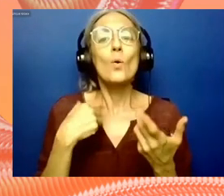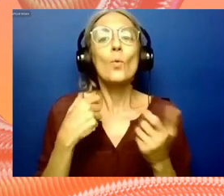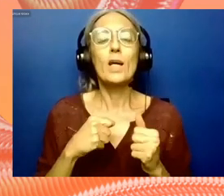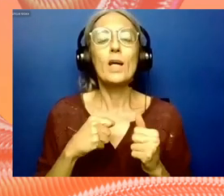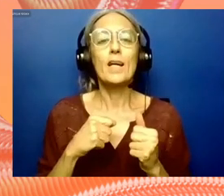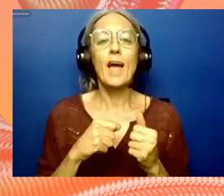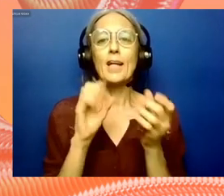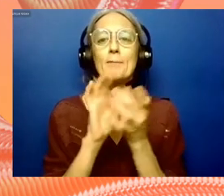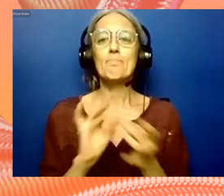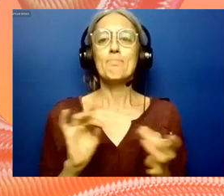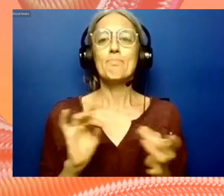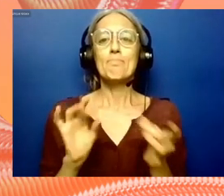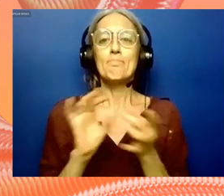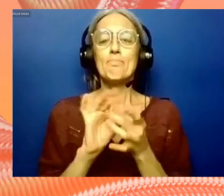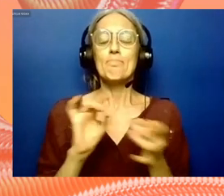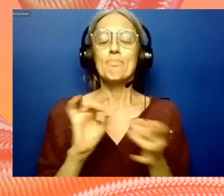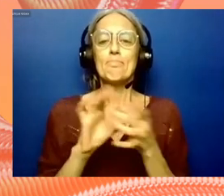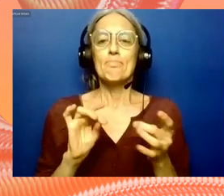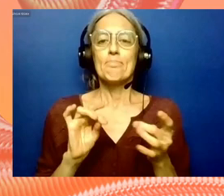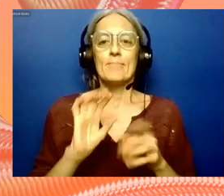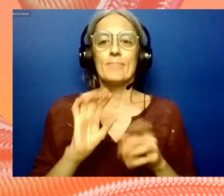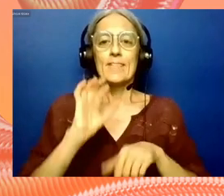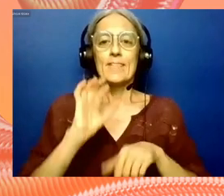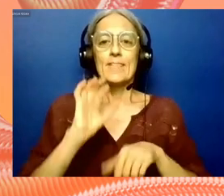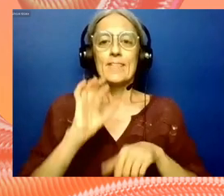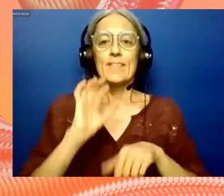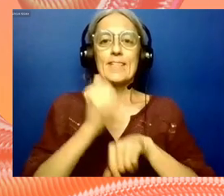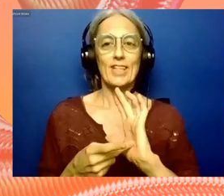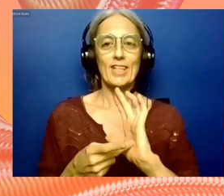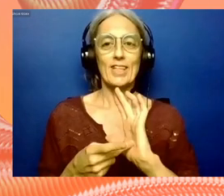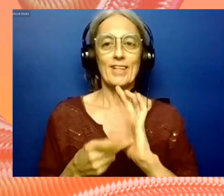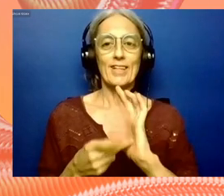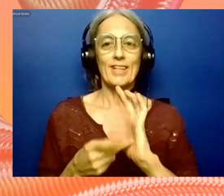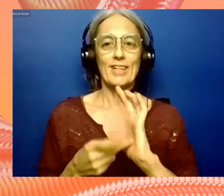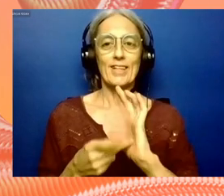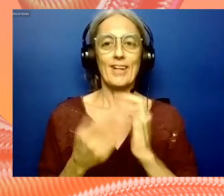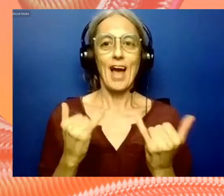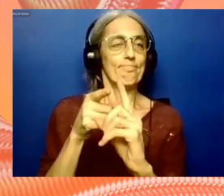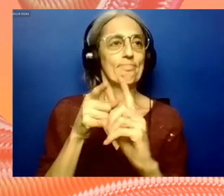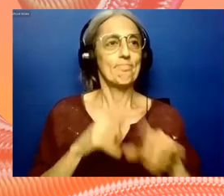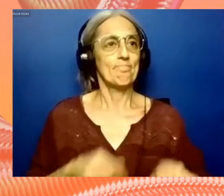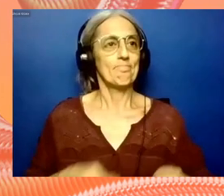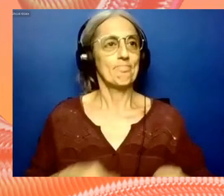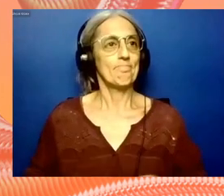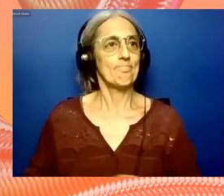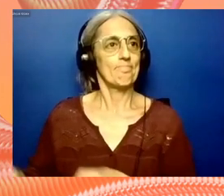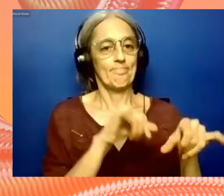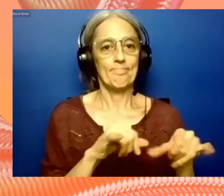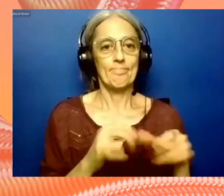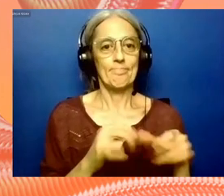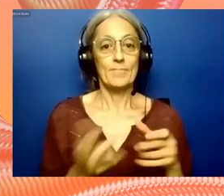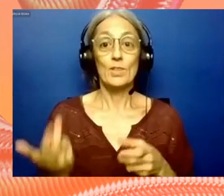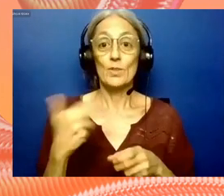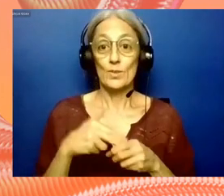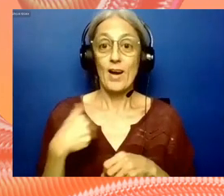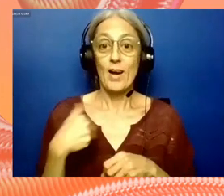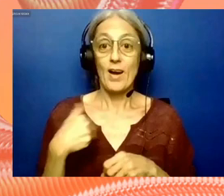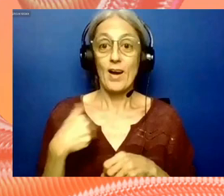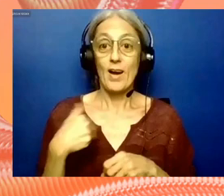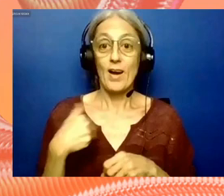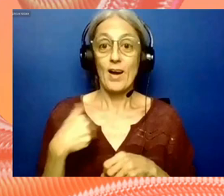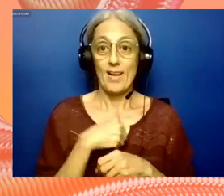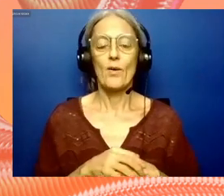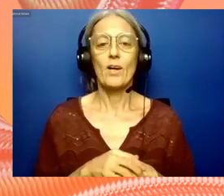will. And think of it as that we're aligning our energy and